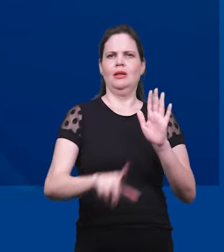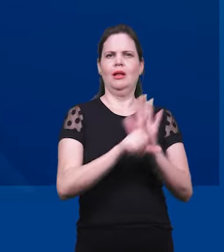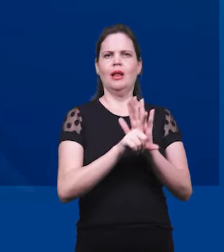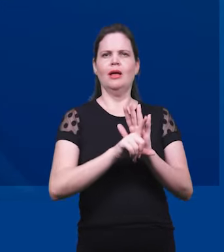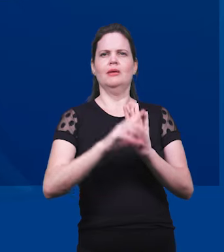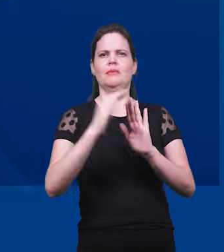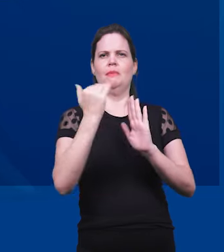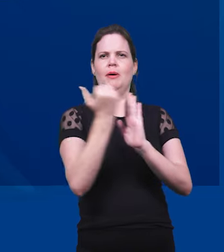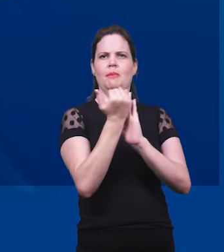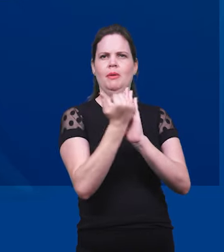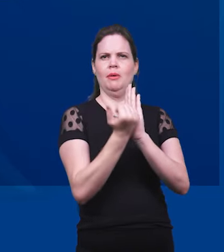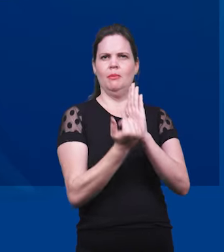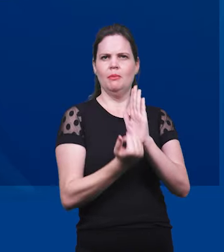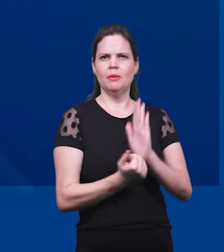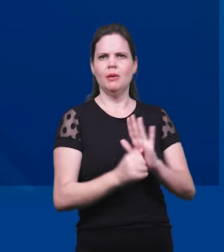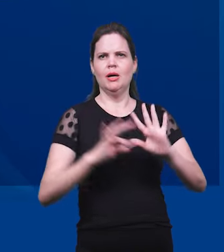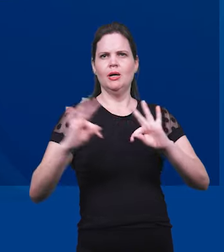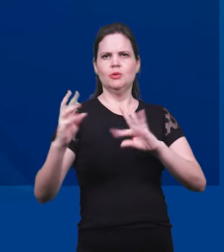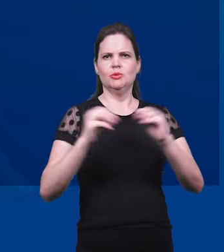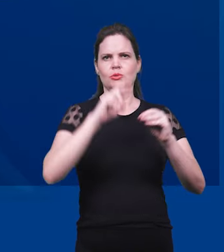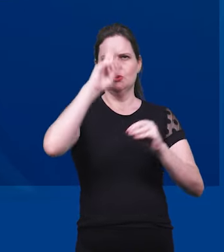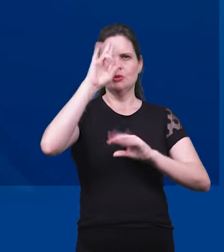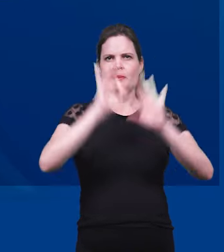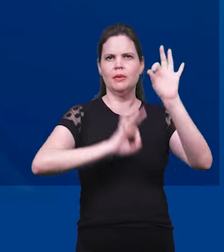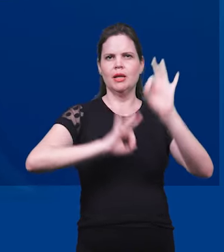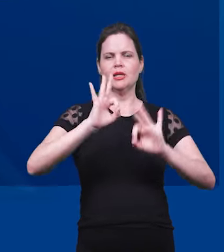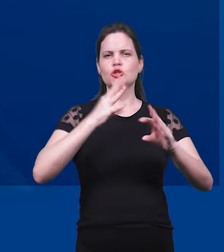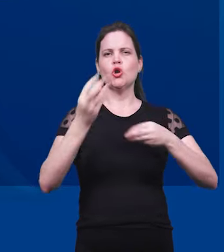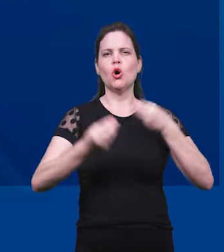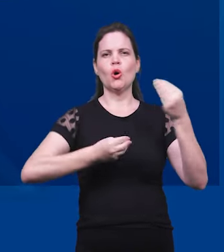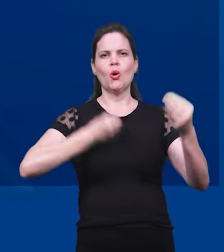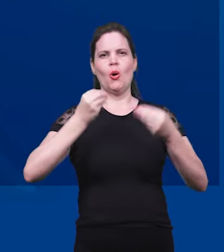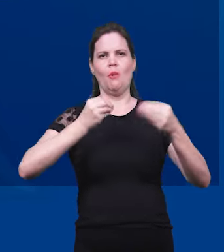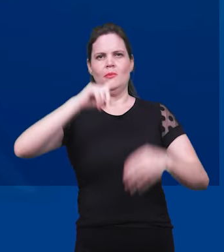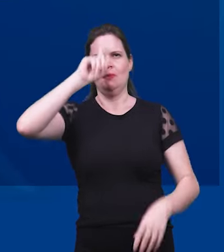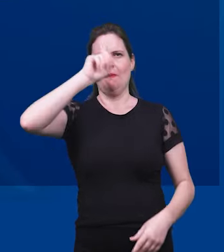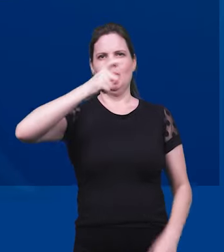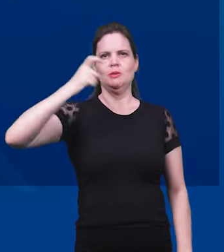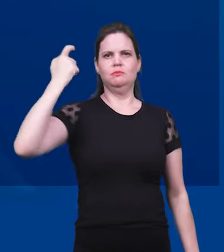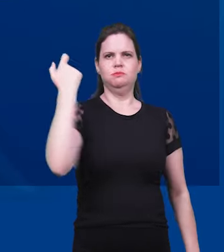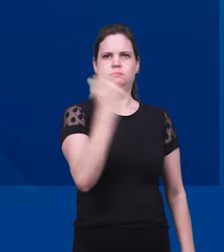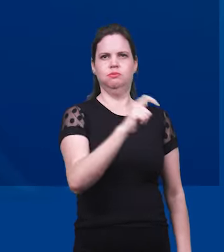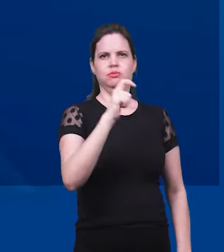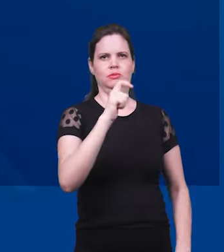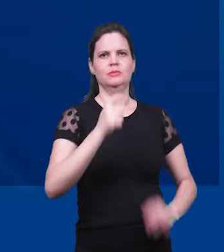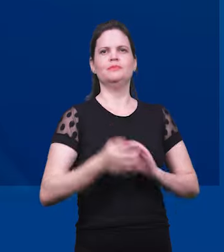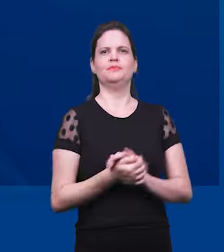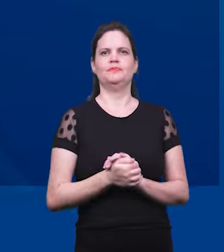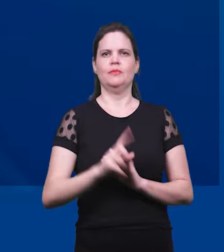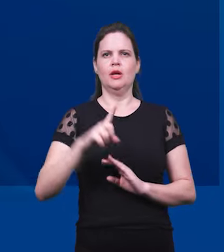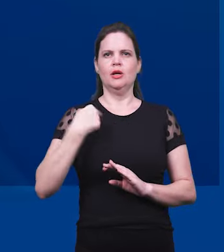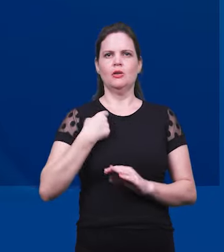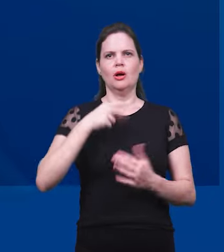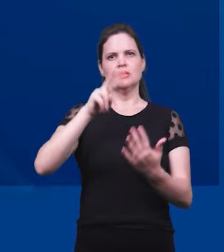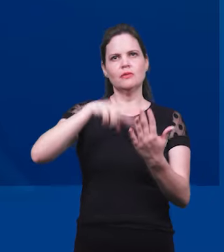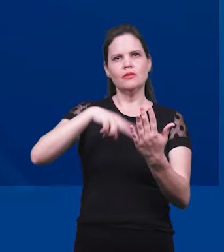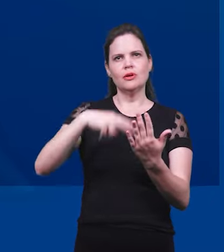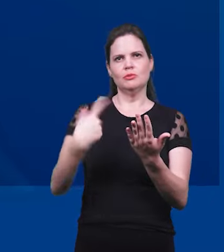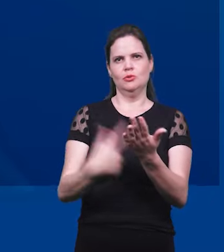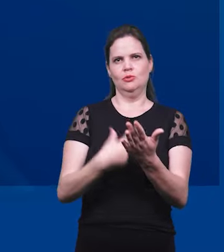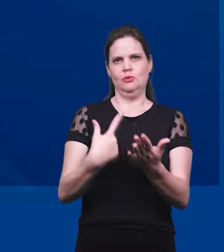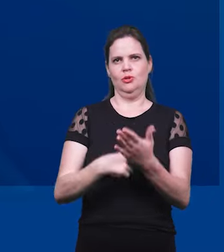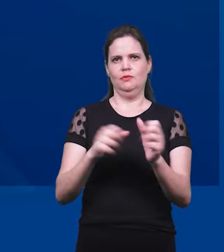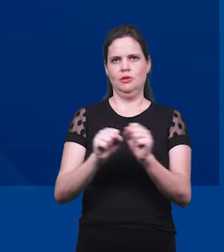had always planned His Word, but He didn't just plan it, but He was the Word, and the Word was with Him. And we see that in the book